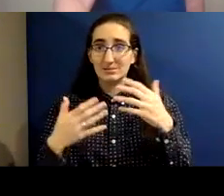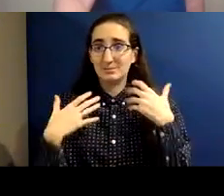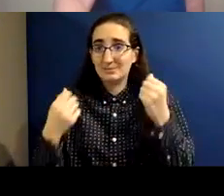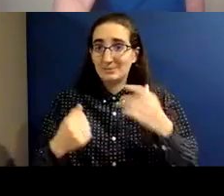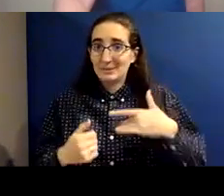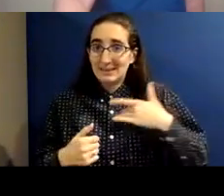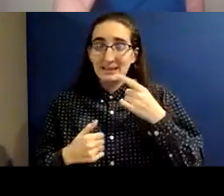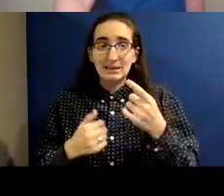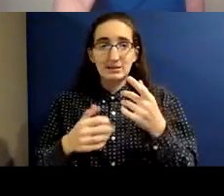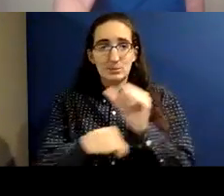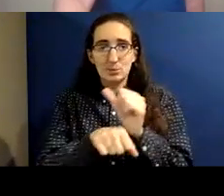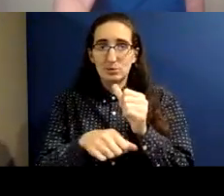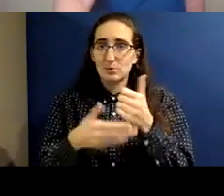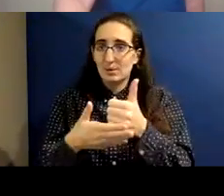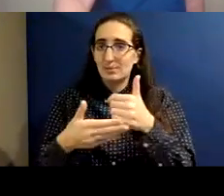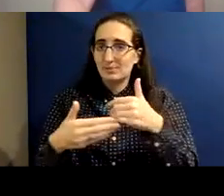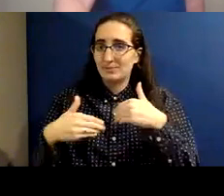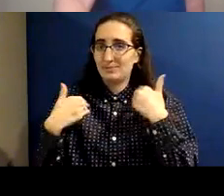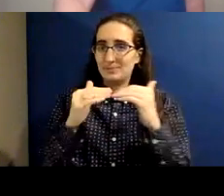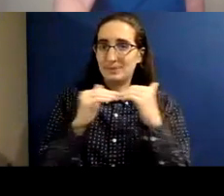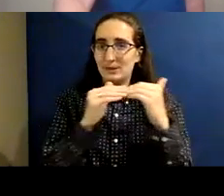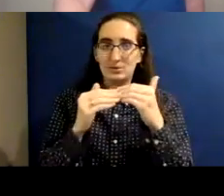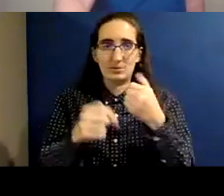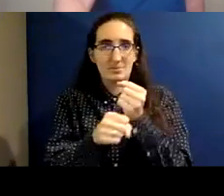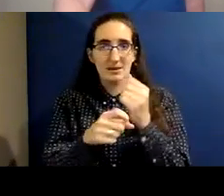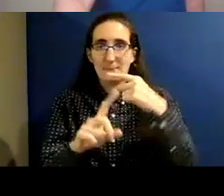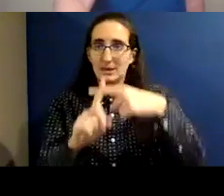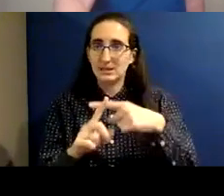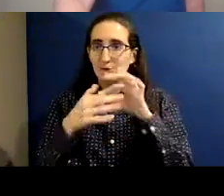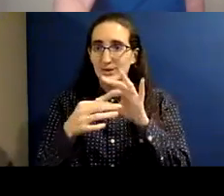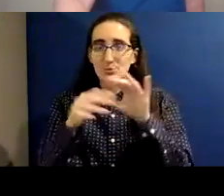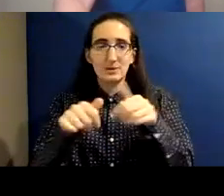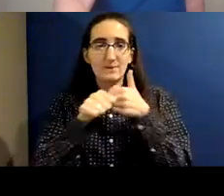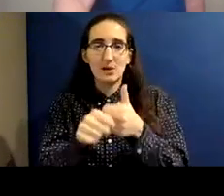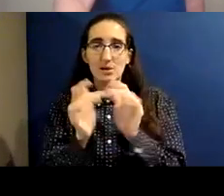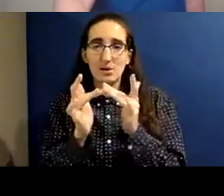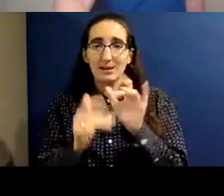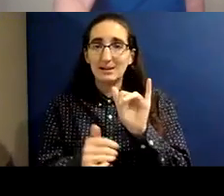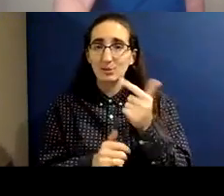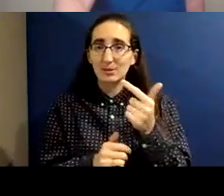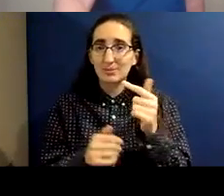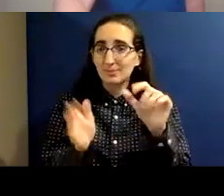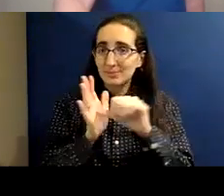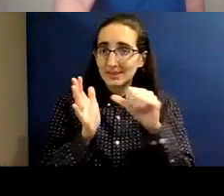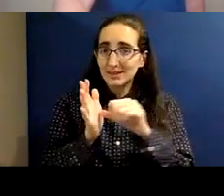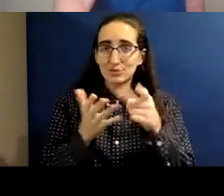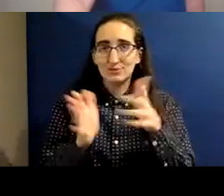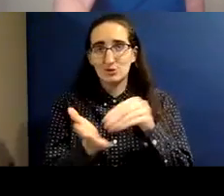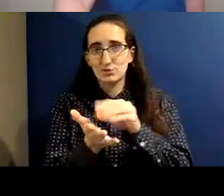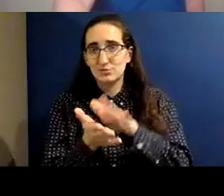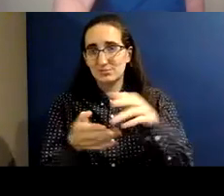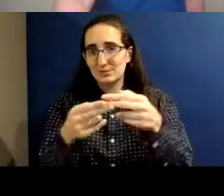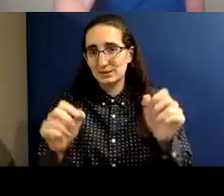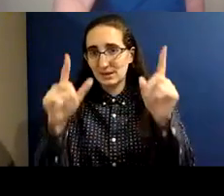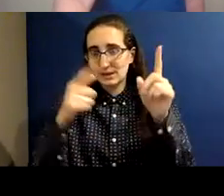their peers form positive relationships. So you can follow them on their Instagram page that's listed here on the slide,